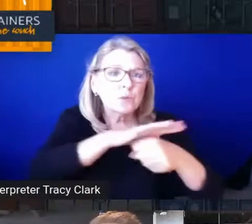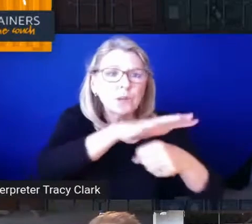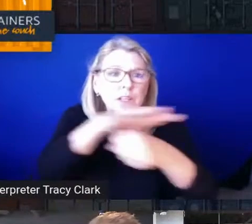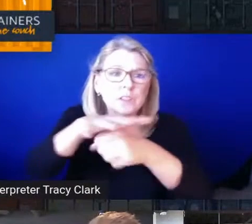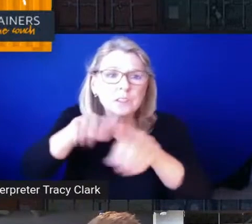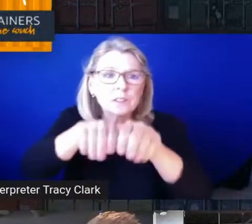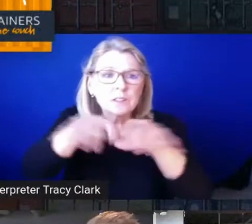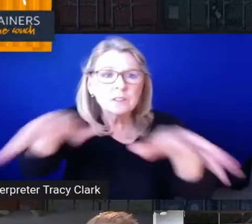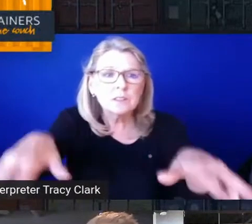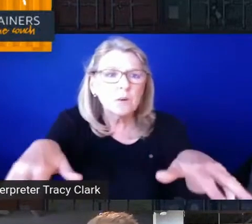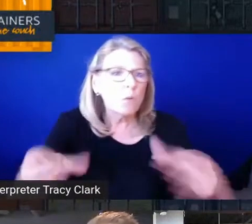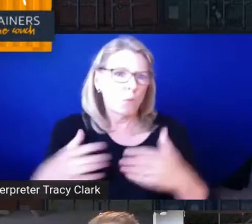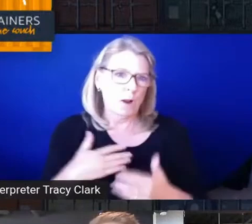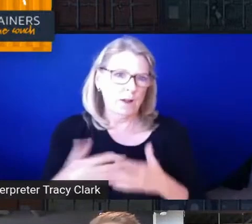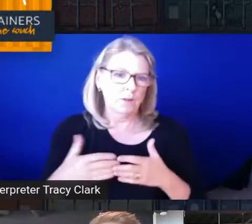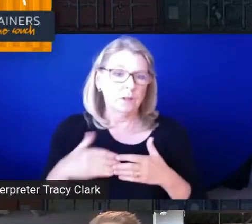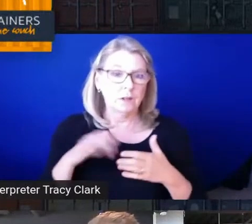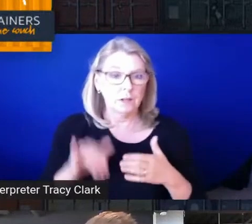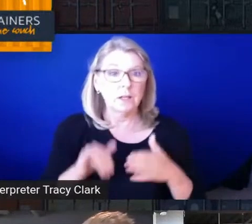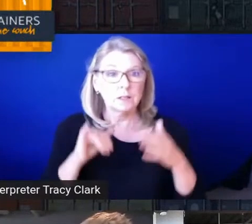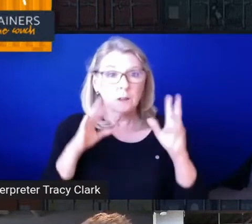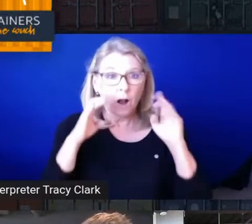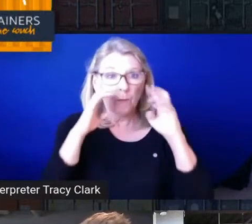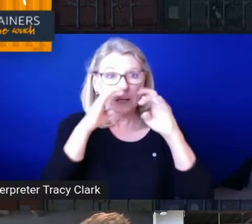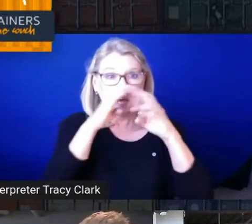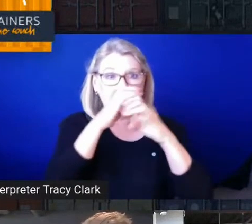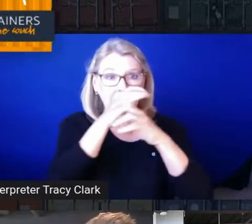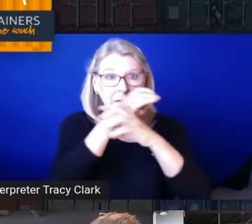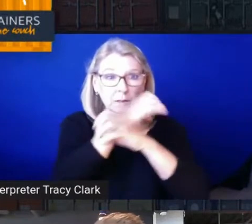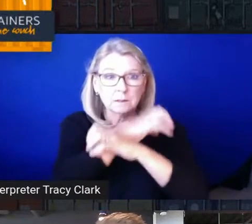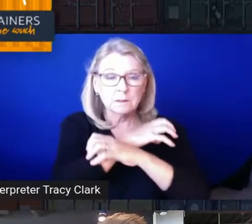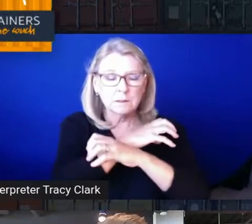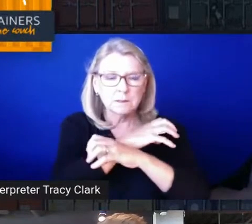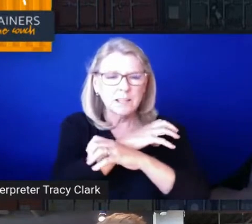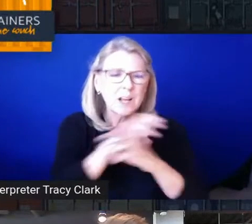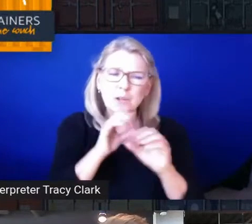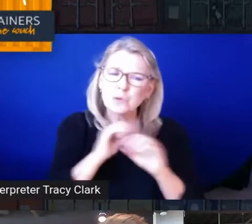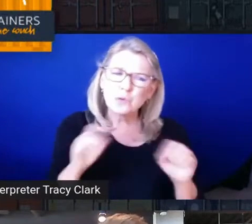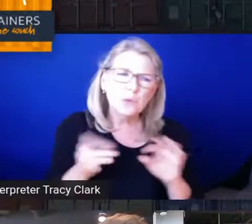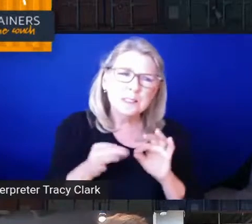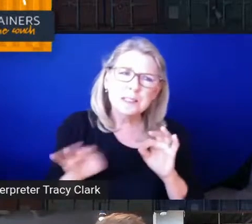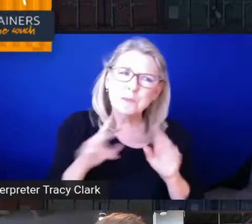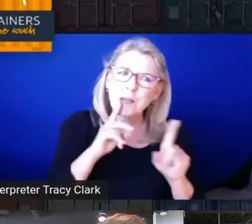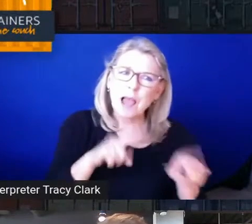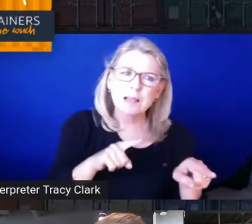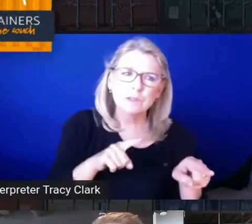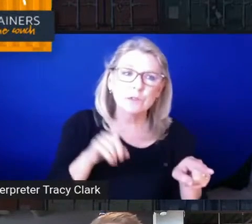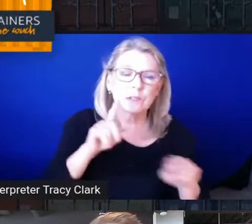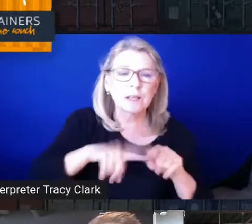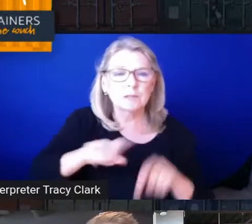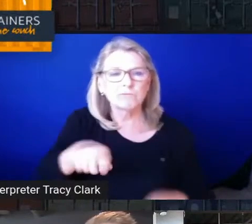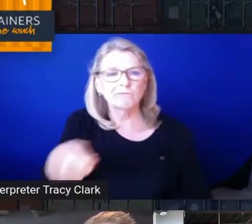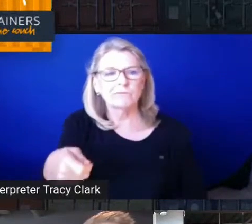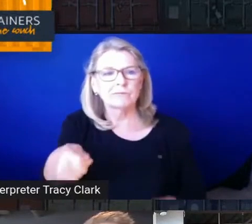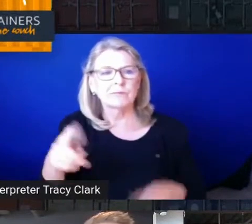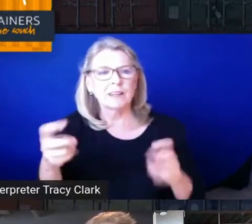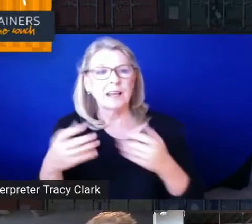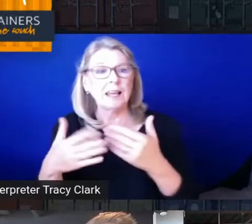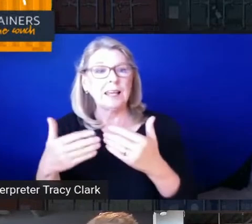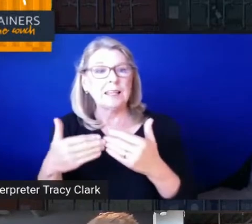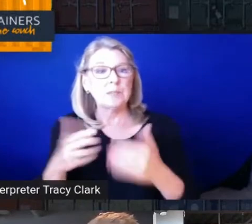a big, like there's no simple answer to like turn on the easy button for all of this stuff. And so